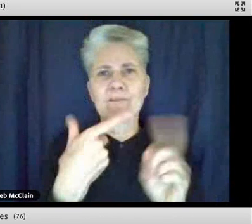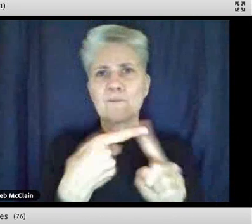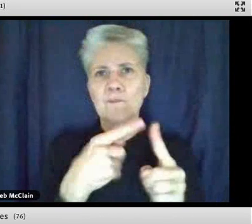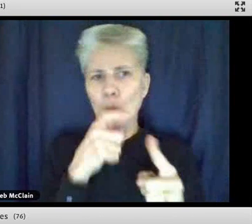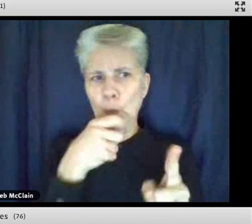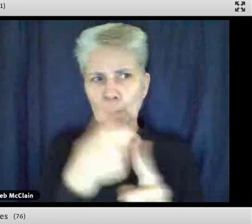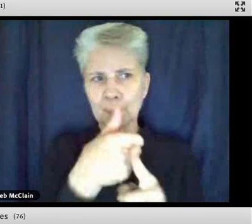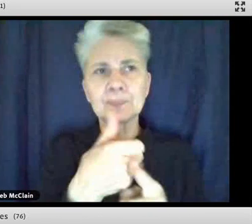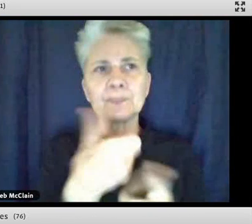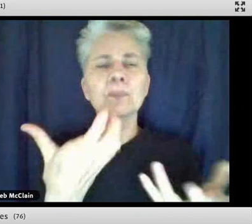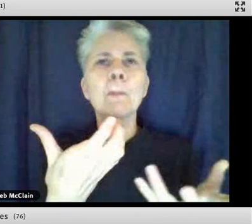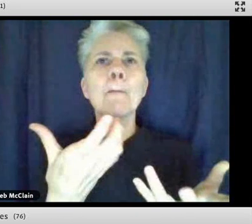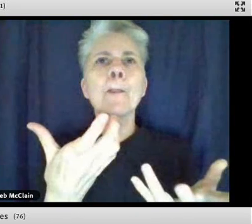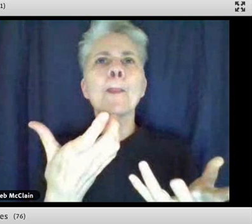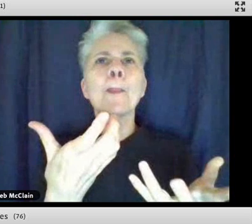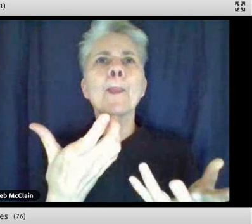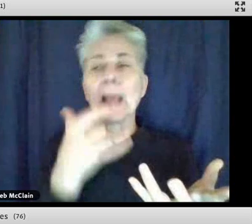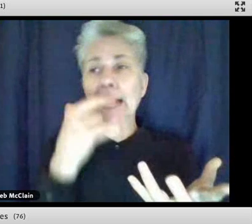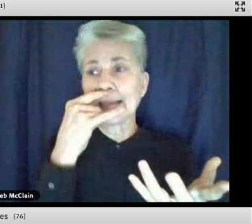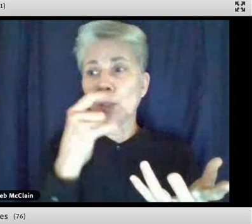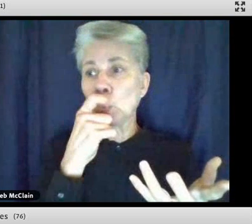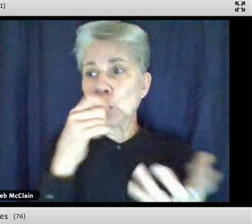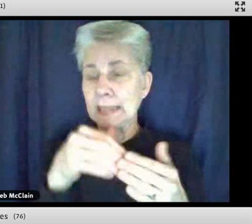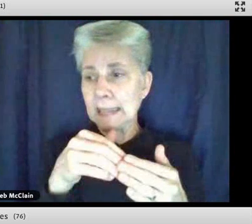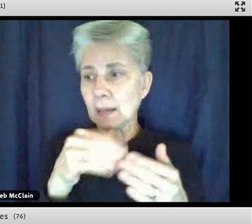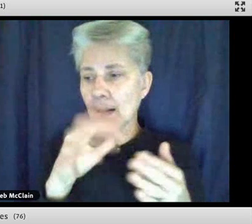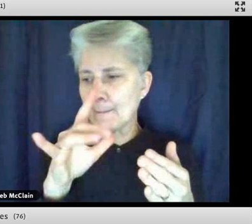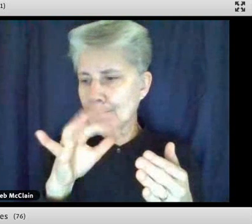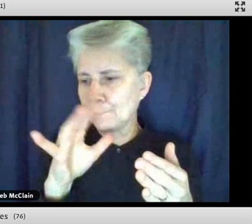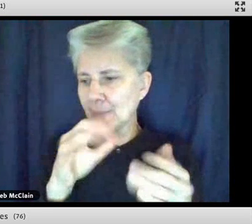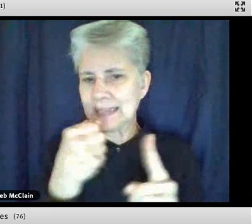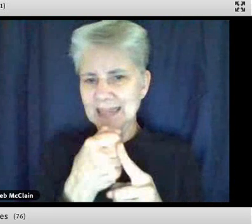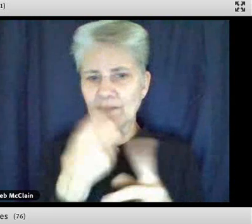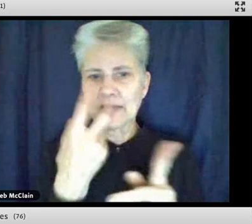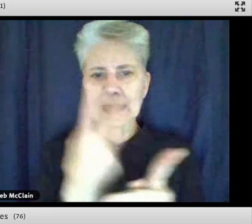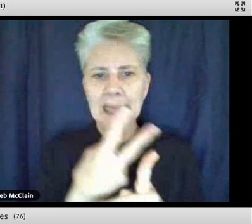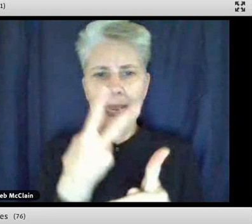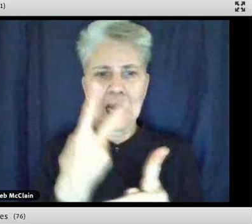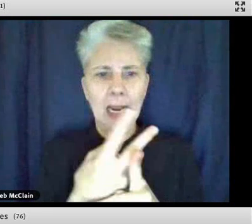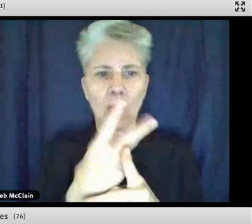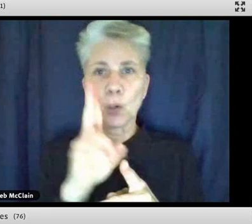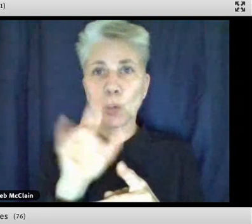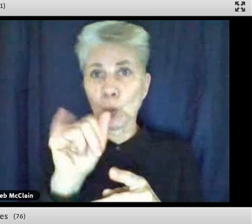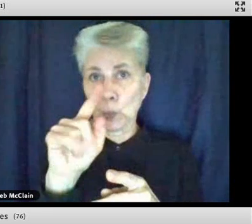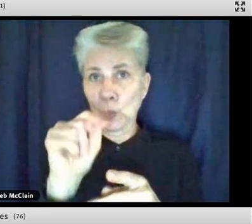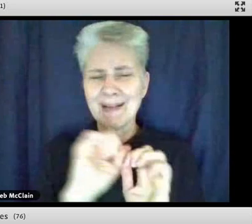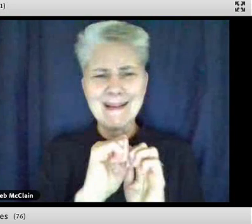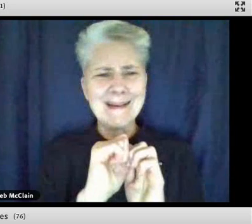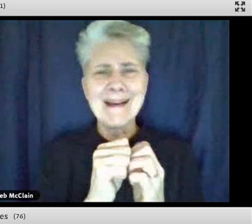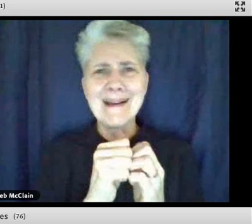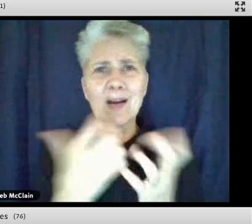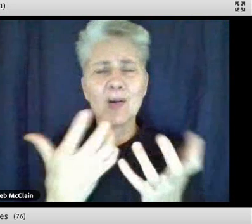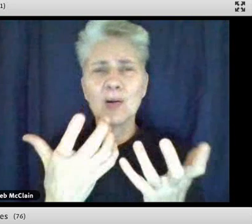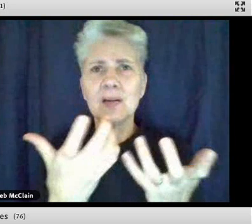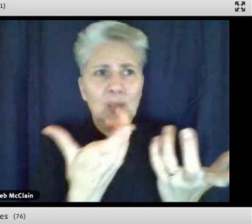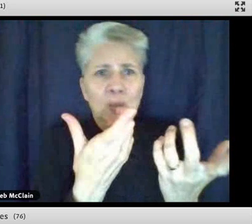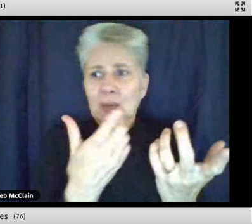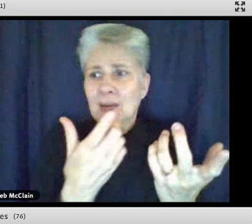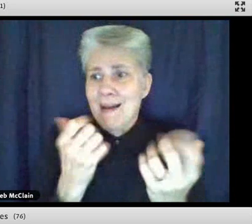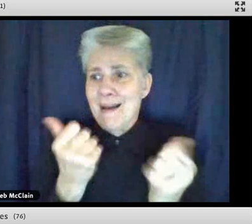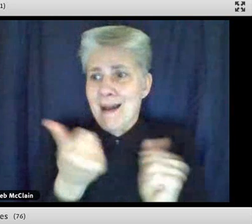has a kid that's in a self-care unit. And how do what can she